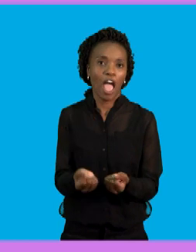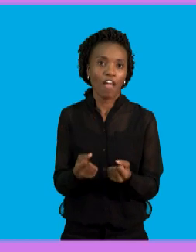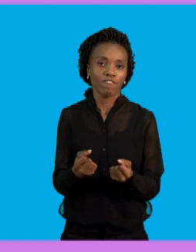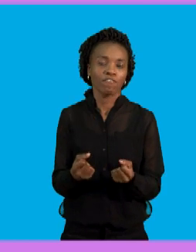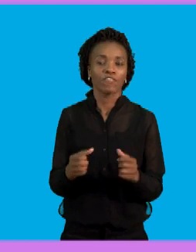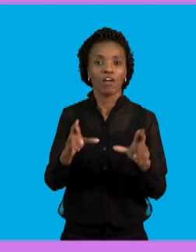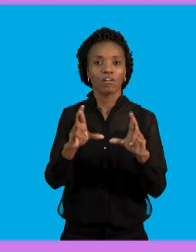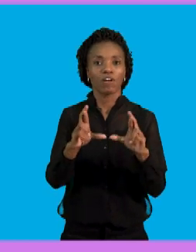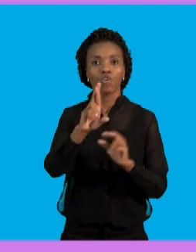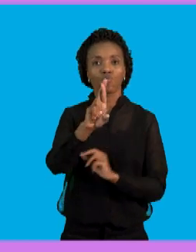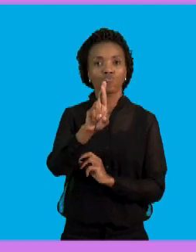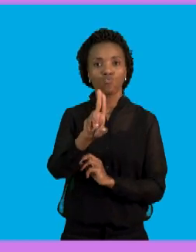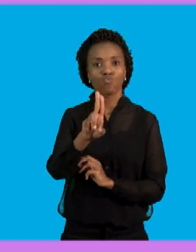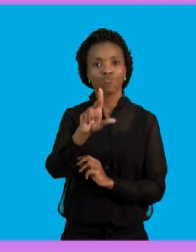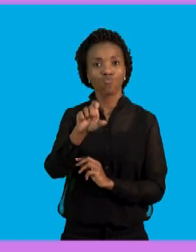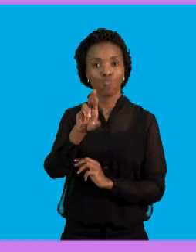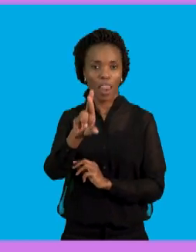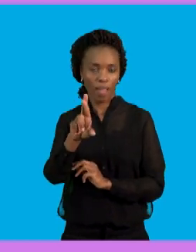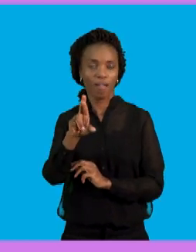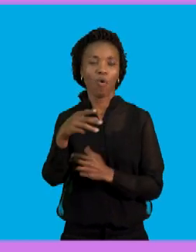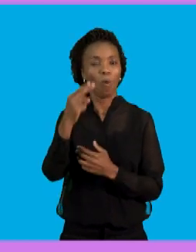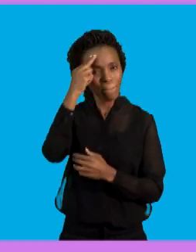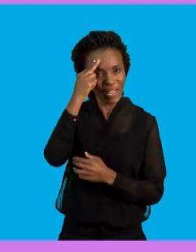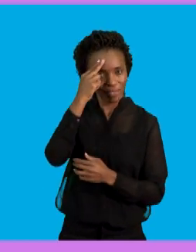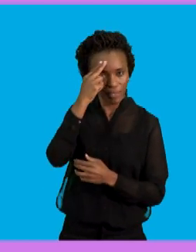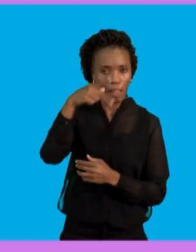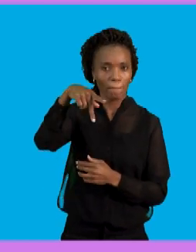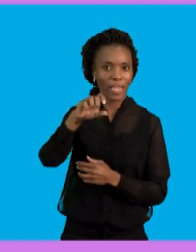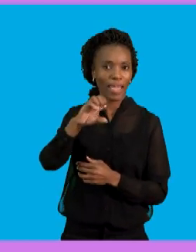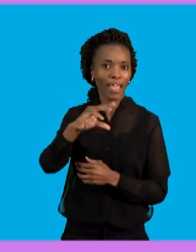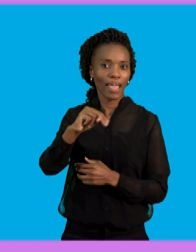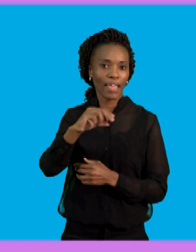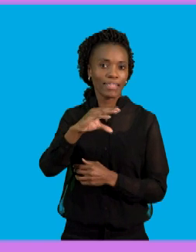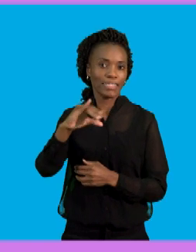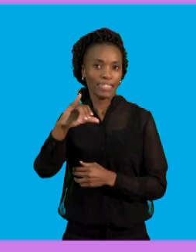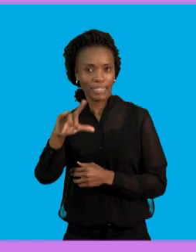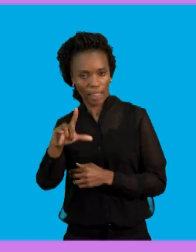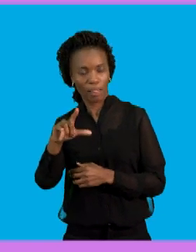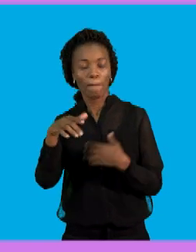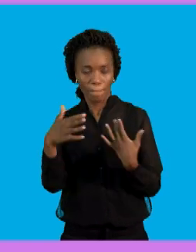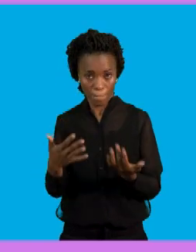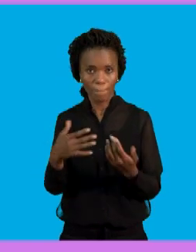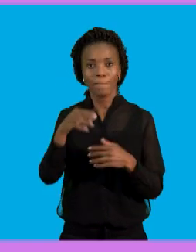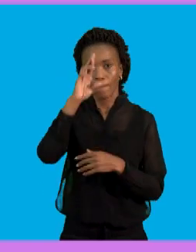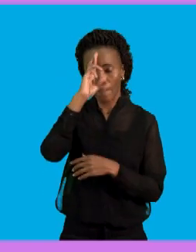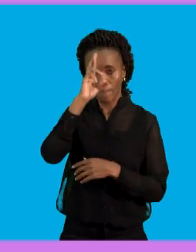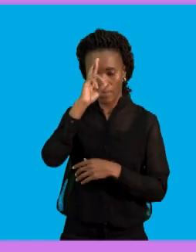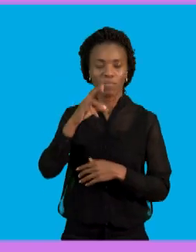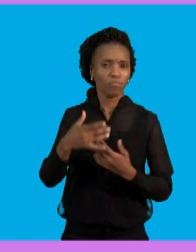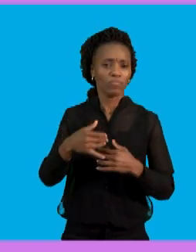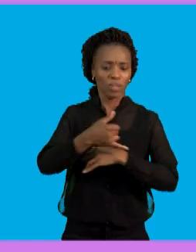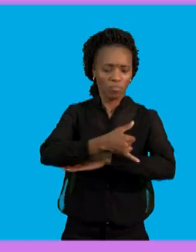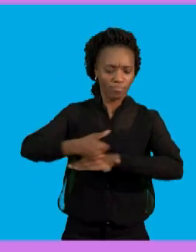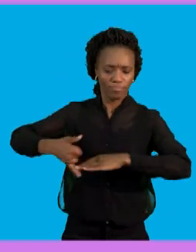you will have to have your ruler as well as your pencil. That's when we are dealing with maps. So now, using your